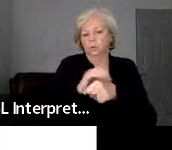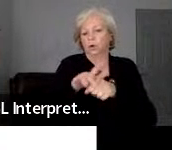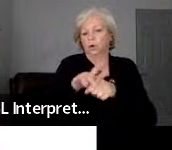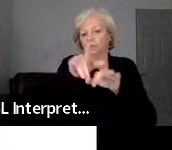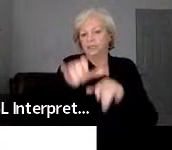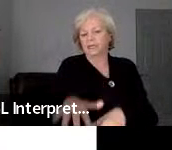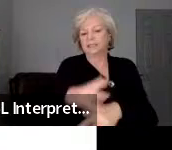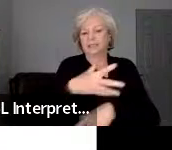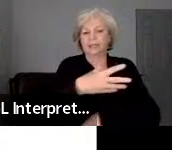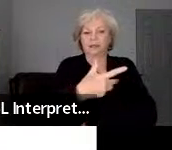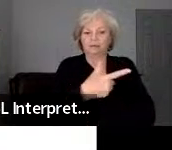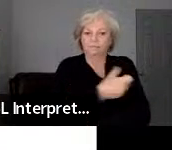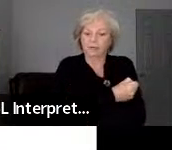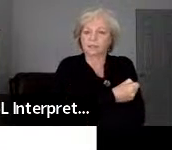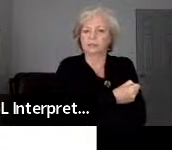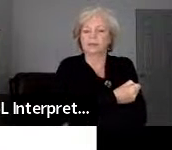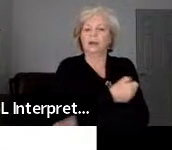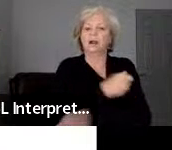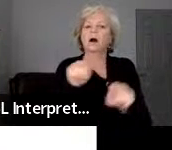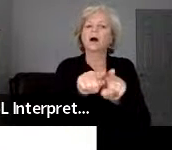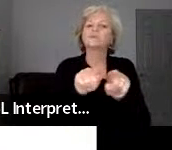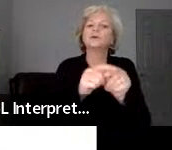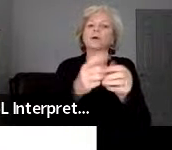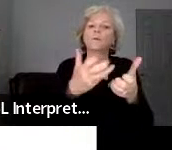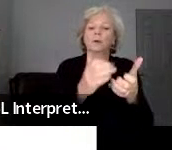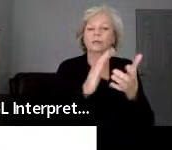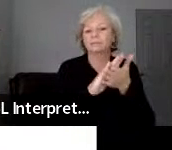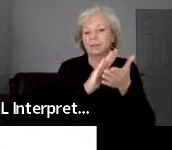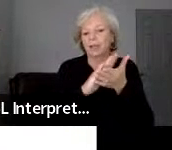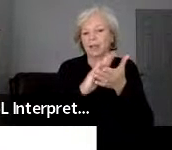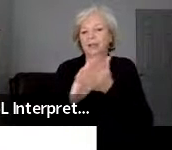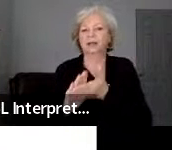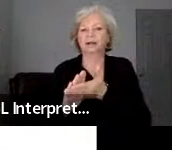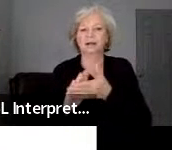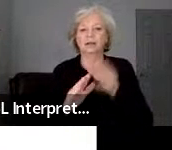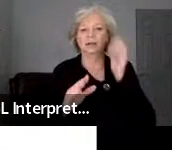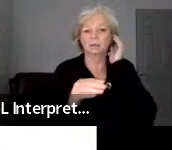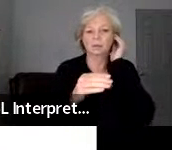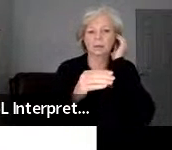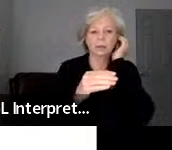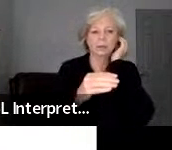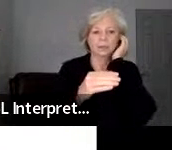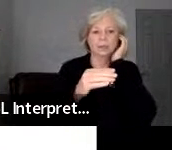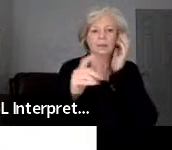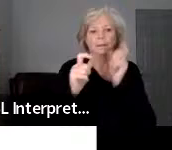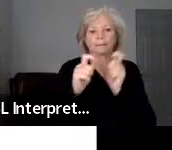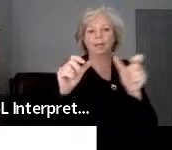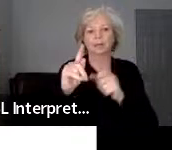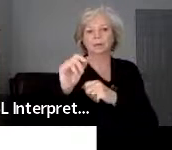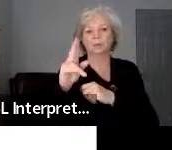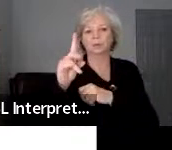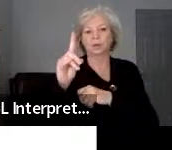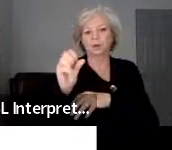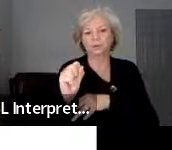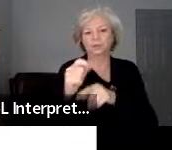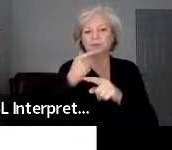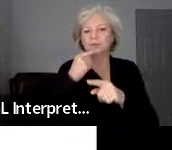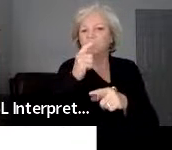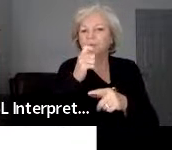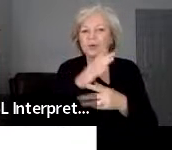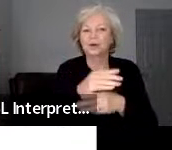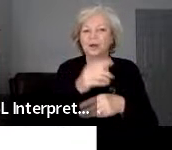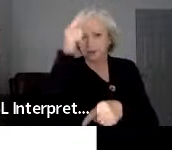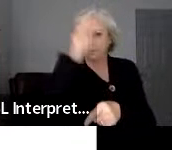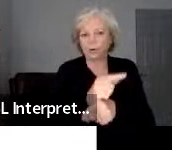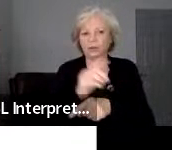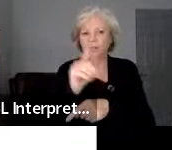big kudos and a big shout out to Brother Aaron with La Familia, and also Glad Tidings. They've been such